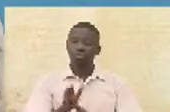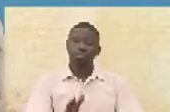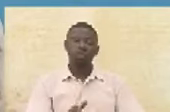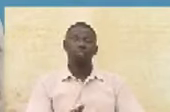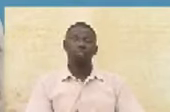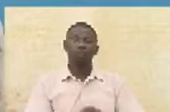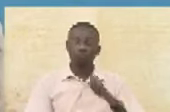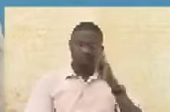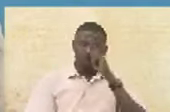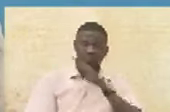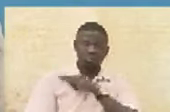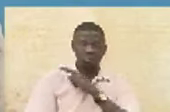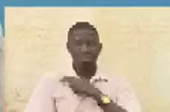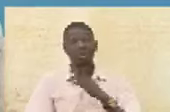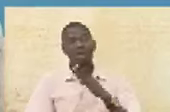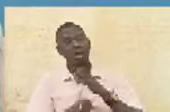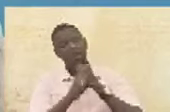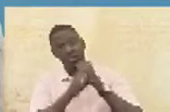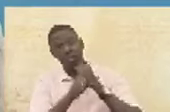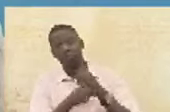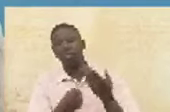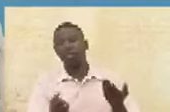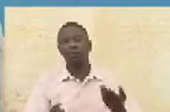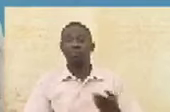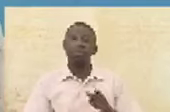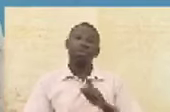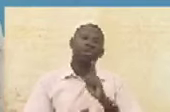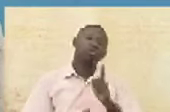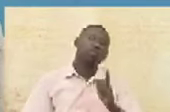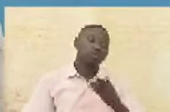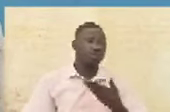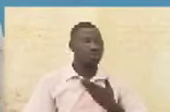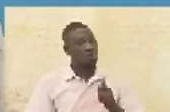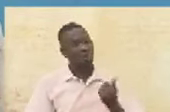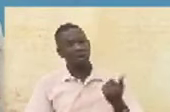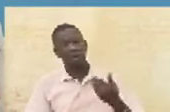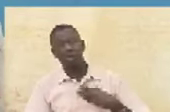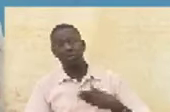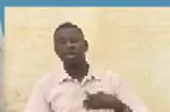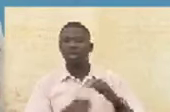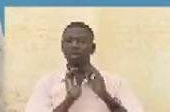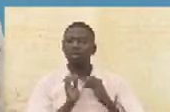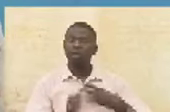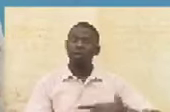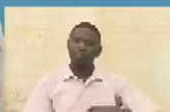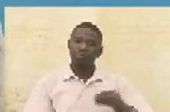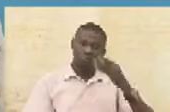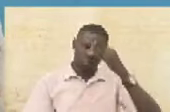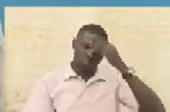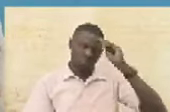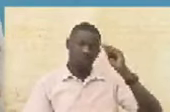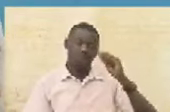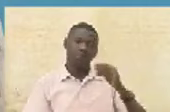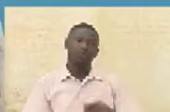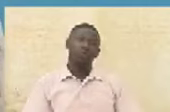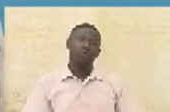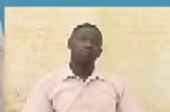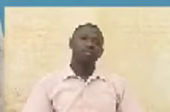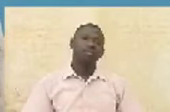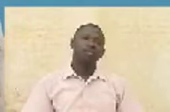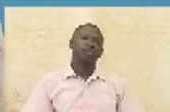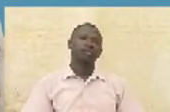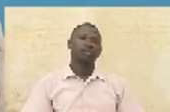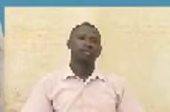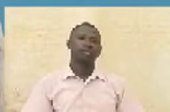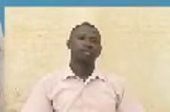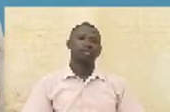Some were taken away by their brothers. Some were taken away by their sons and daughters.